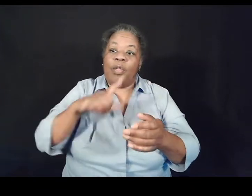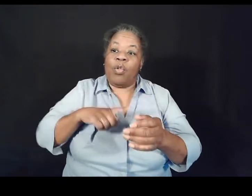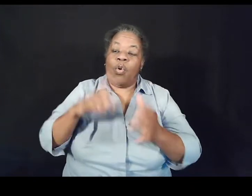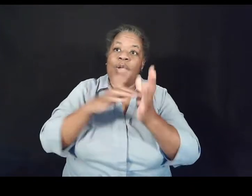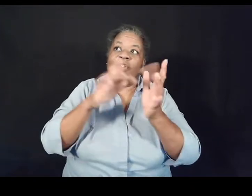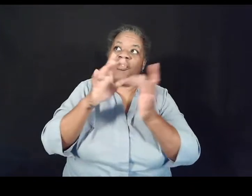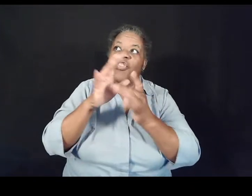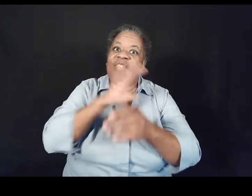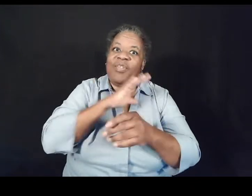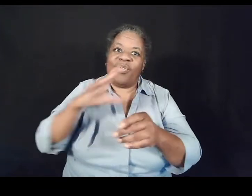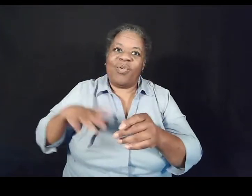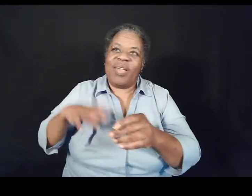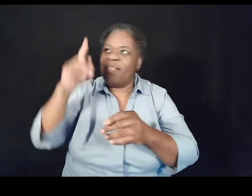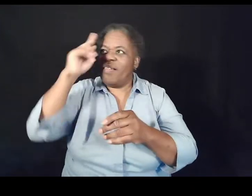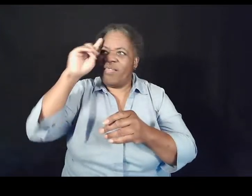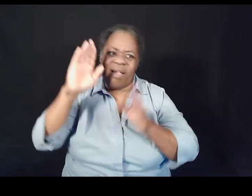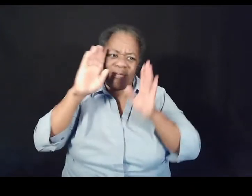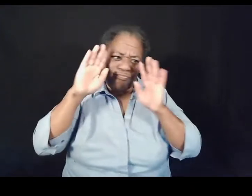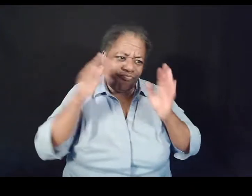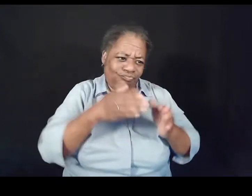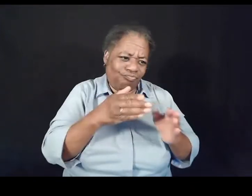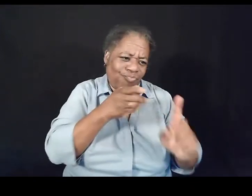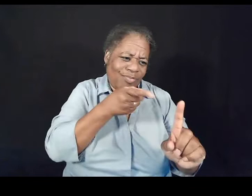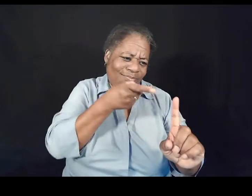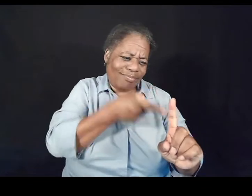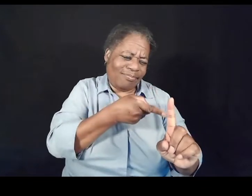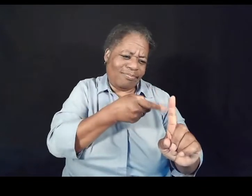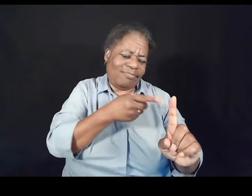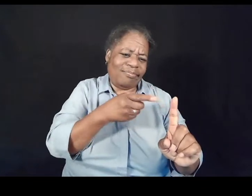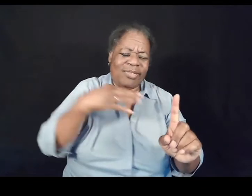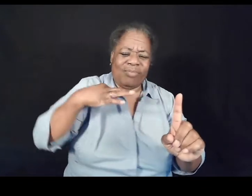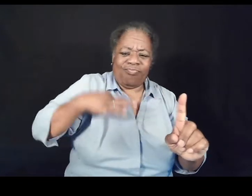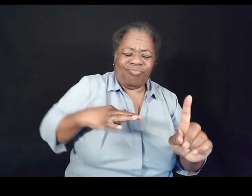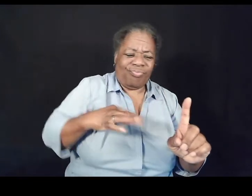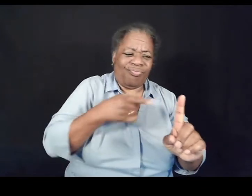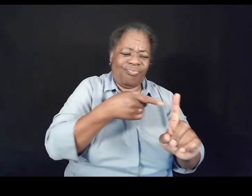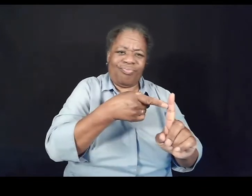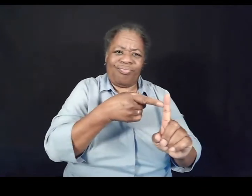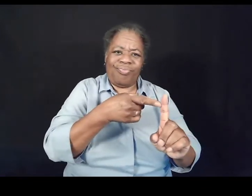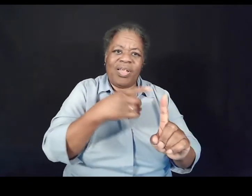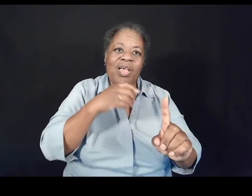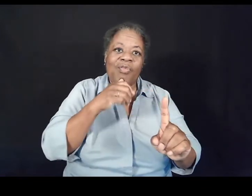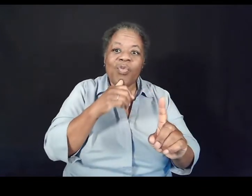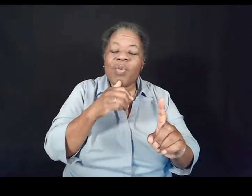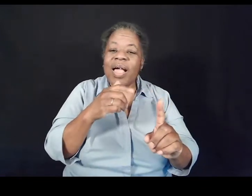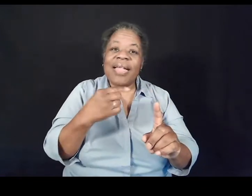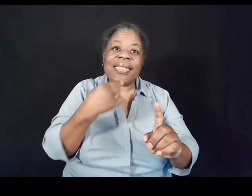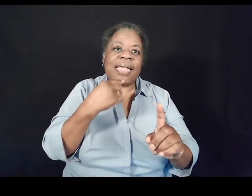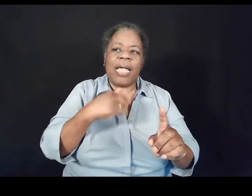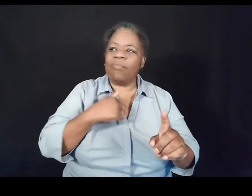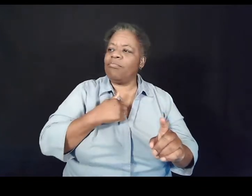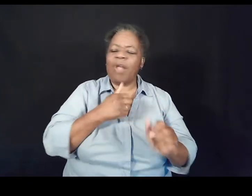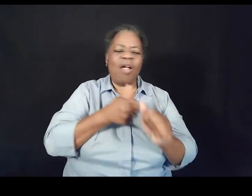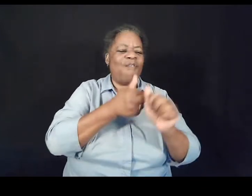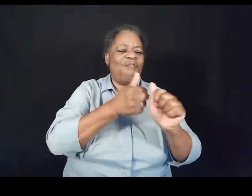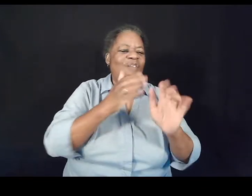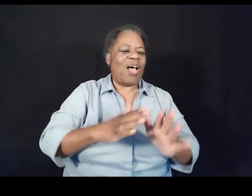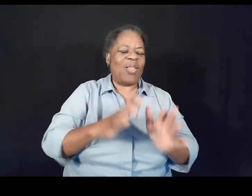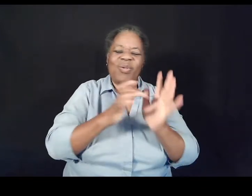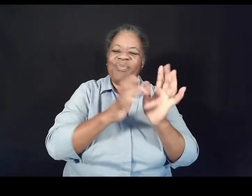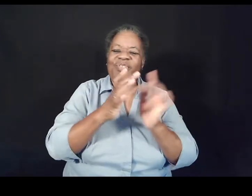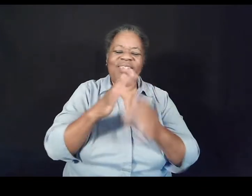persons." In other words, don't claim to be a follower of Jesus and at the same